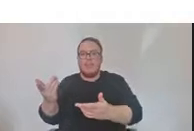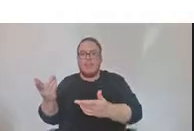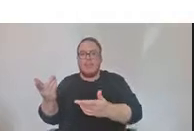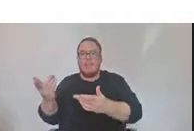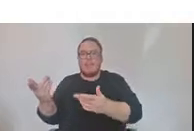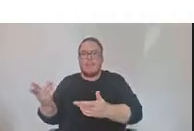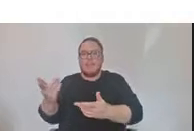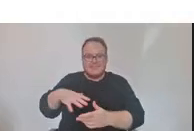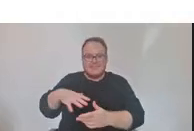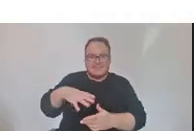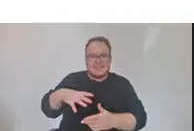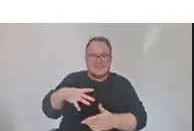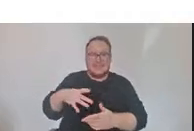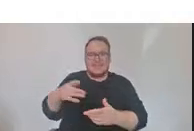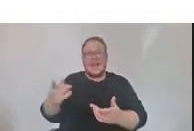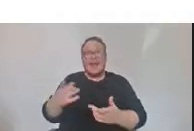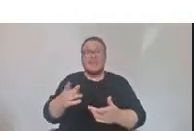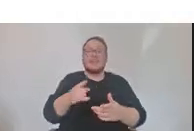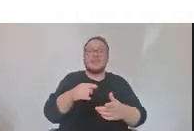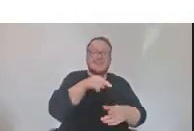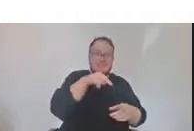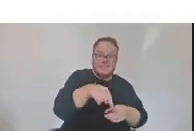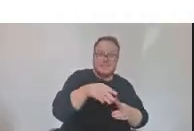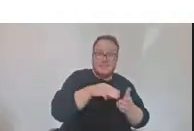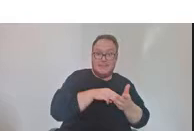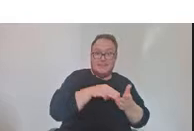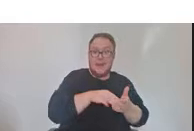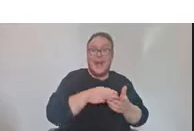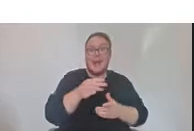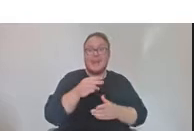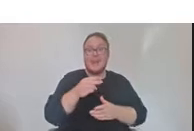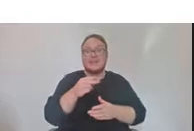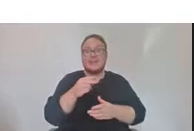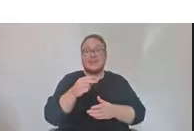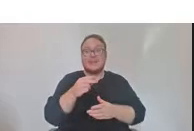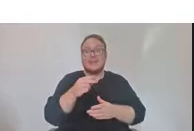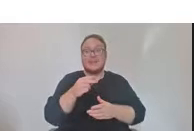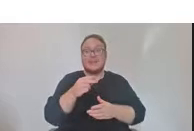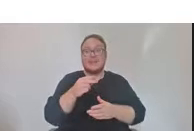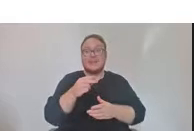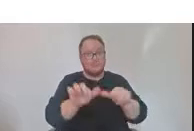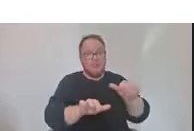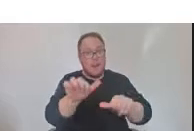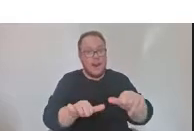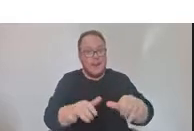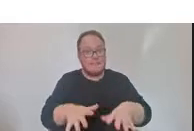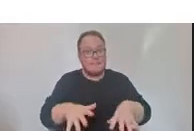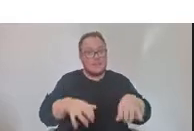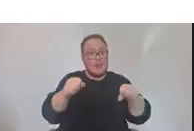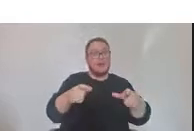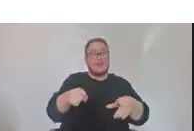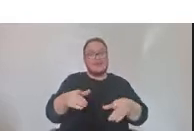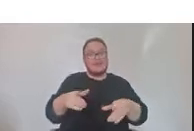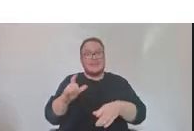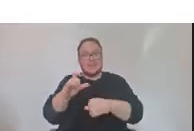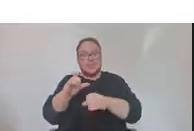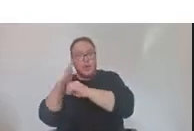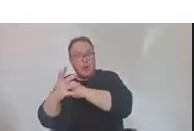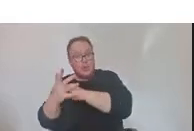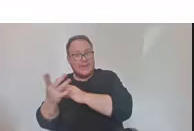programme starting on Monday, delivering COVID vaccination along with the flu vaccination for